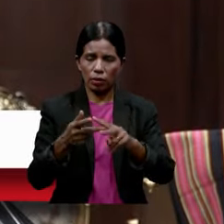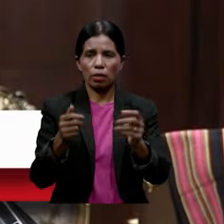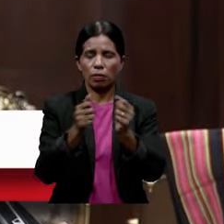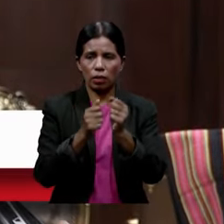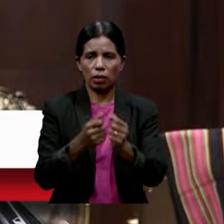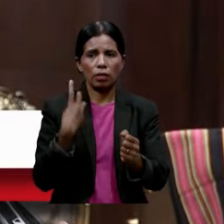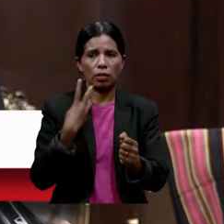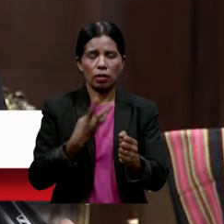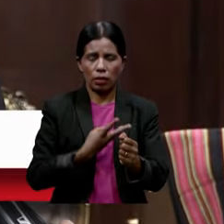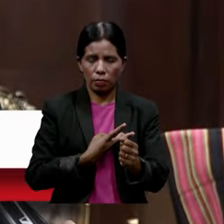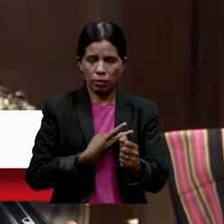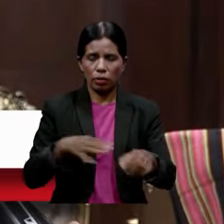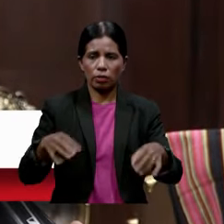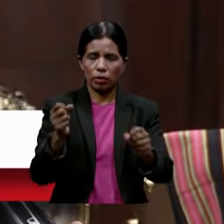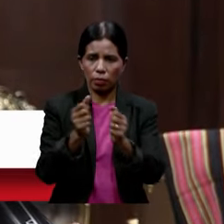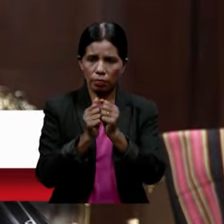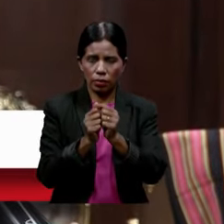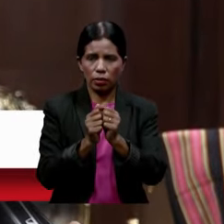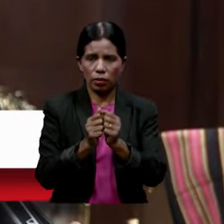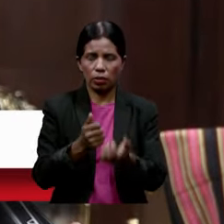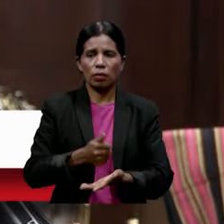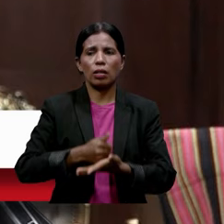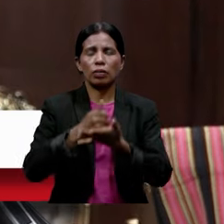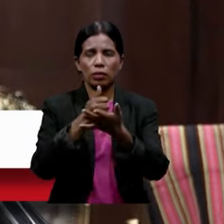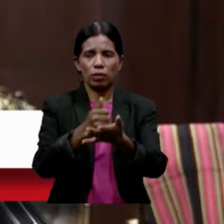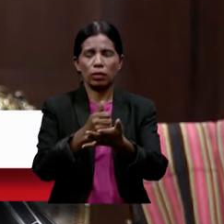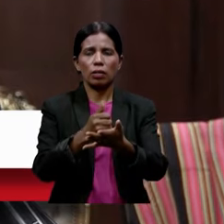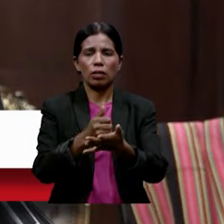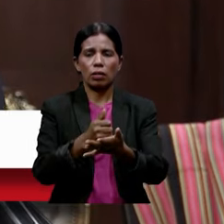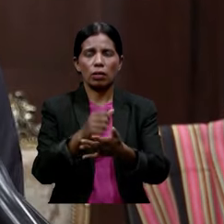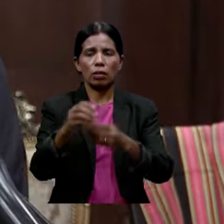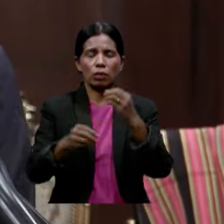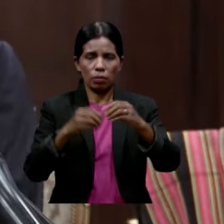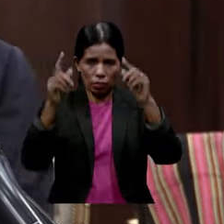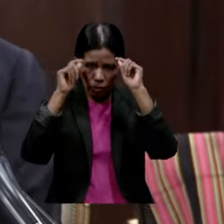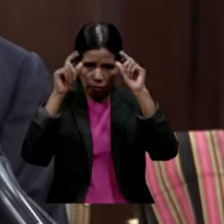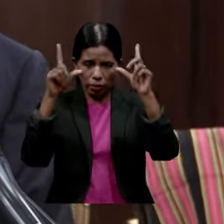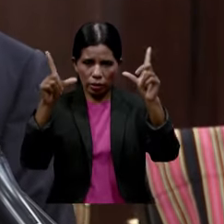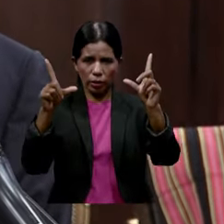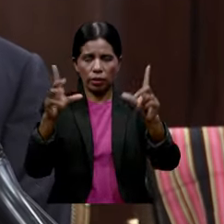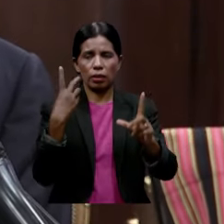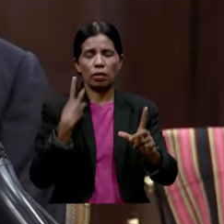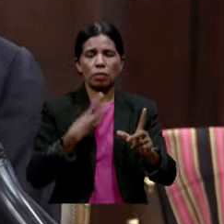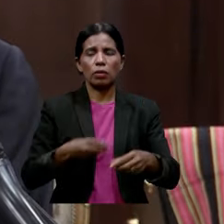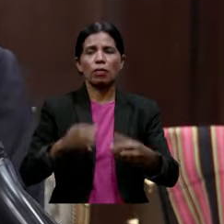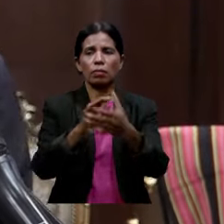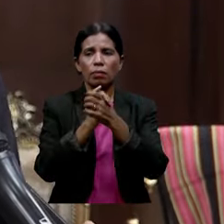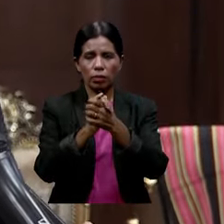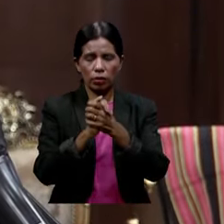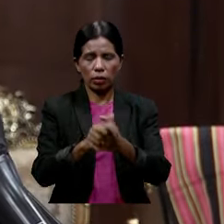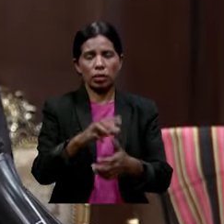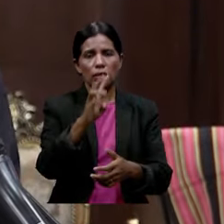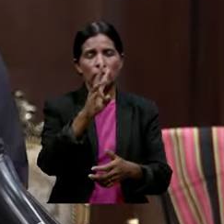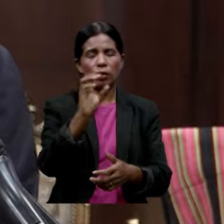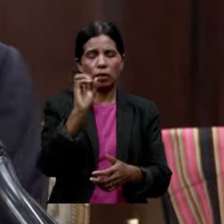all areas of cooperation that can really help advancement of Timor-Leste. We congratulate him on the WTO